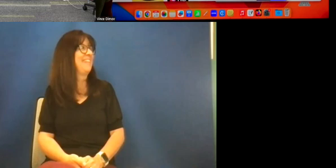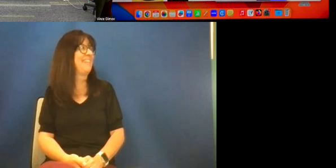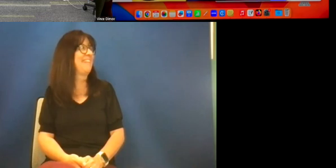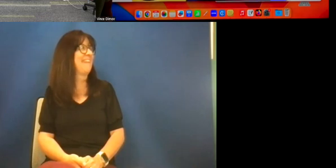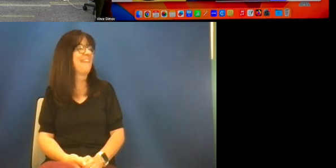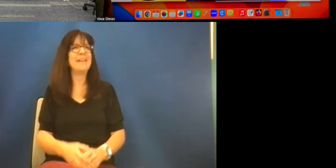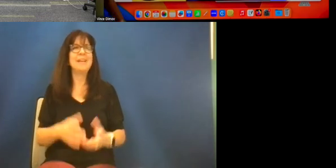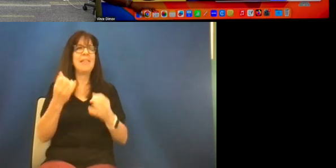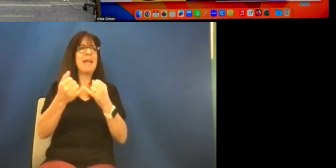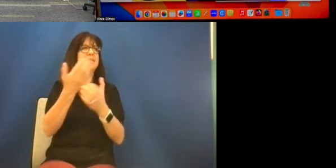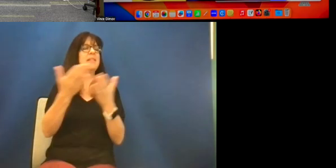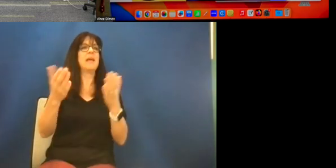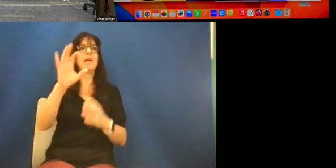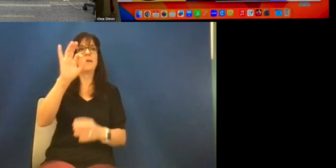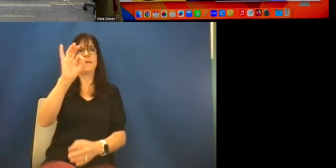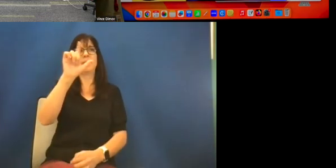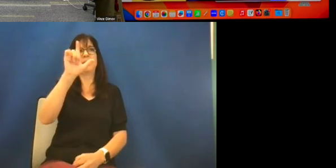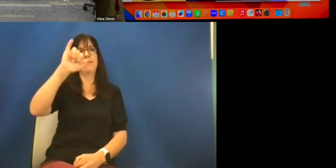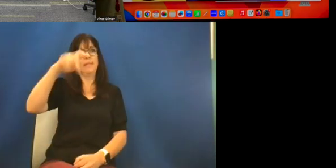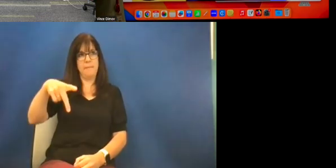What was the last thing? Oh, flip.